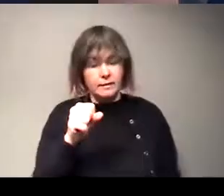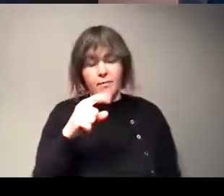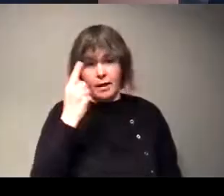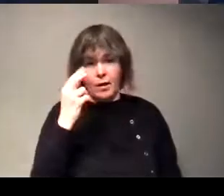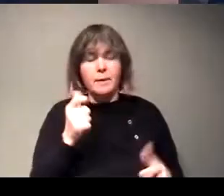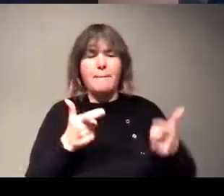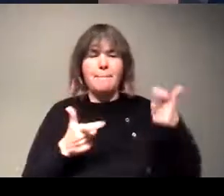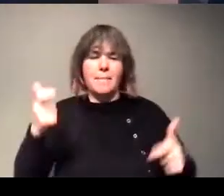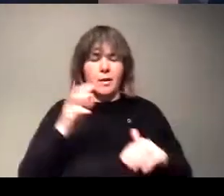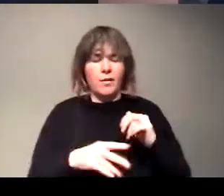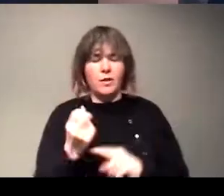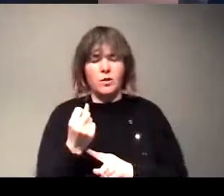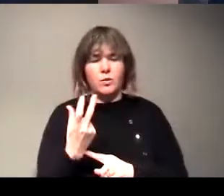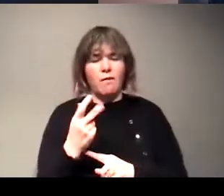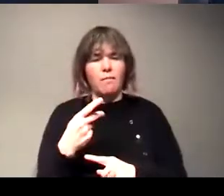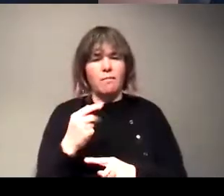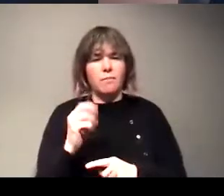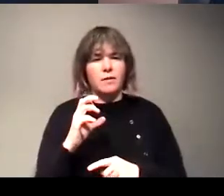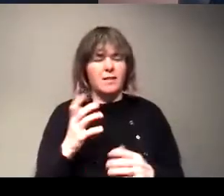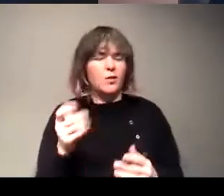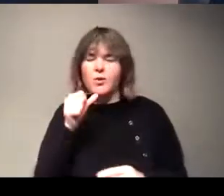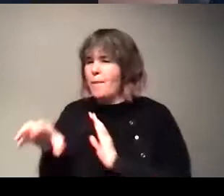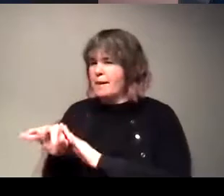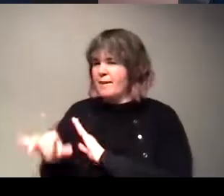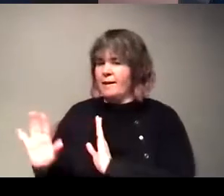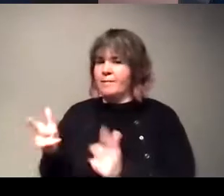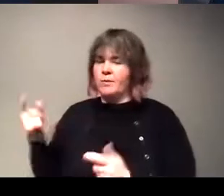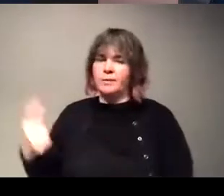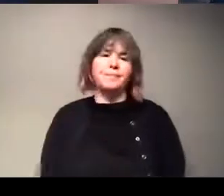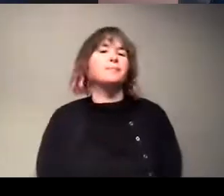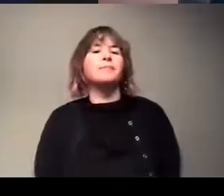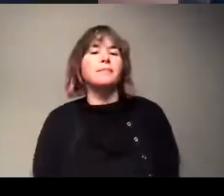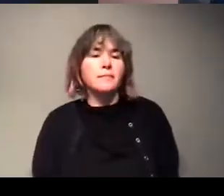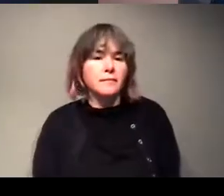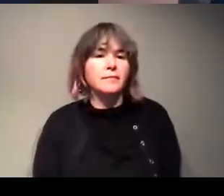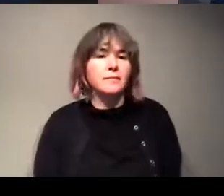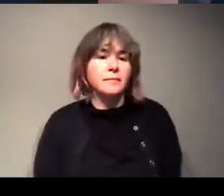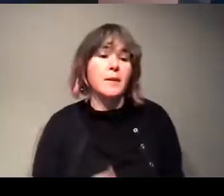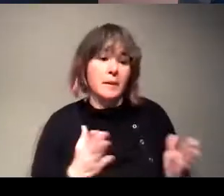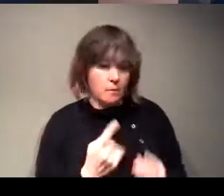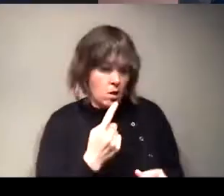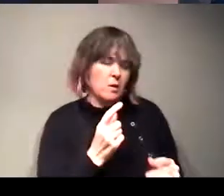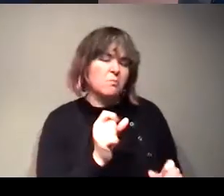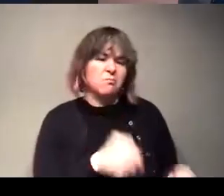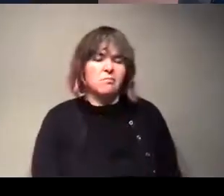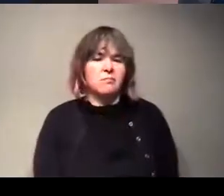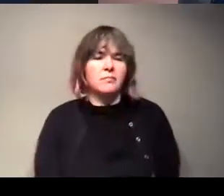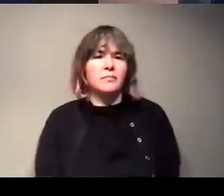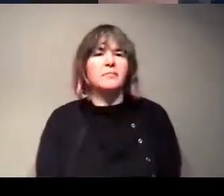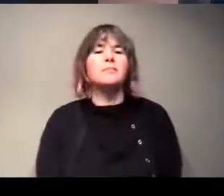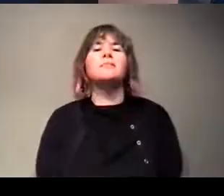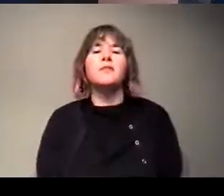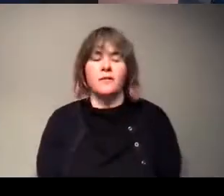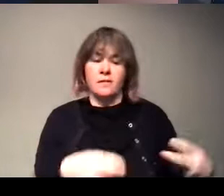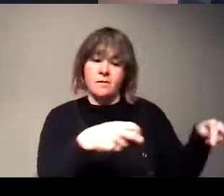So I wouldn't go for that. But yes, all right. Stellar mass black holes, totally. Okay, so let's shift